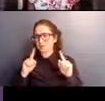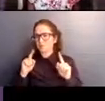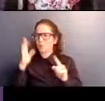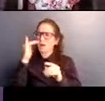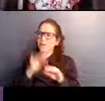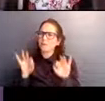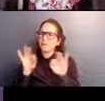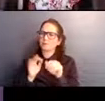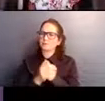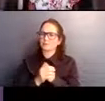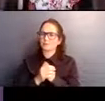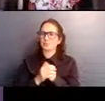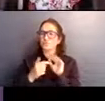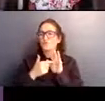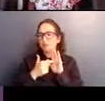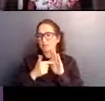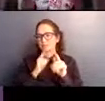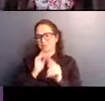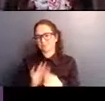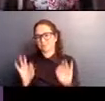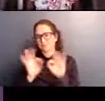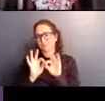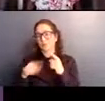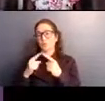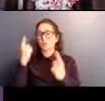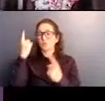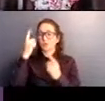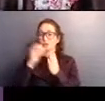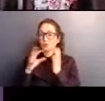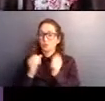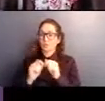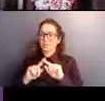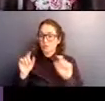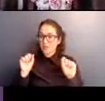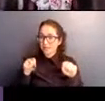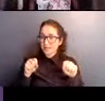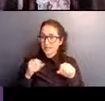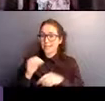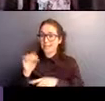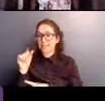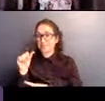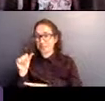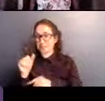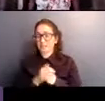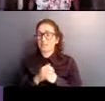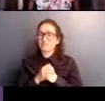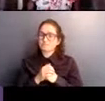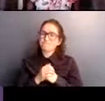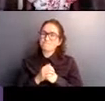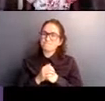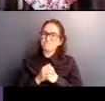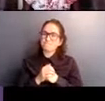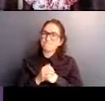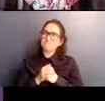important? Because representation matters. Now, when we think of students with differing abilities and disabilities, we didn't necessarily